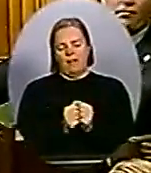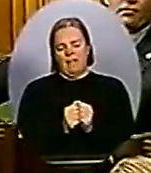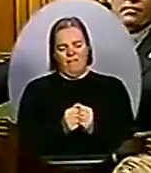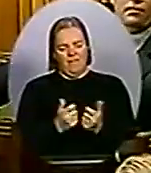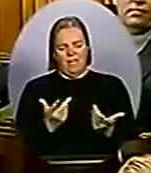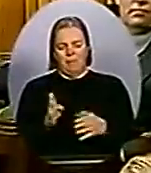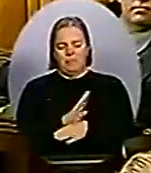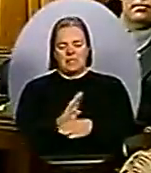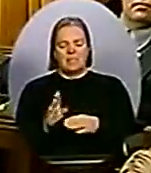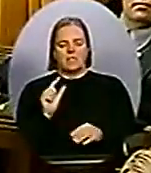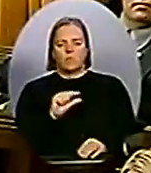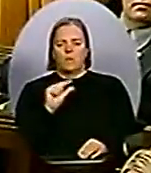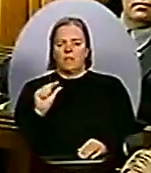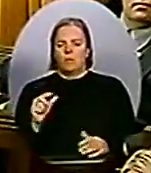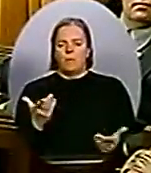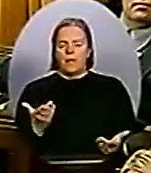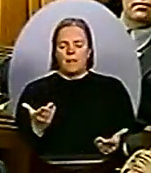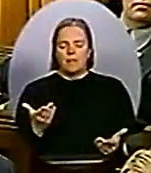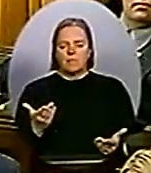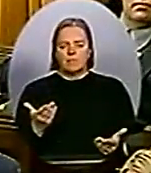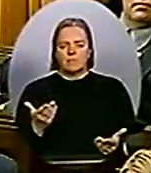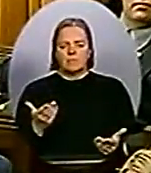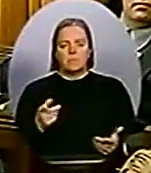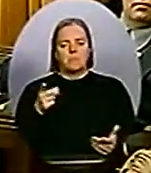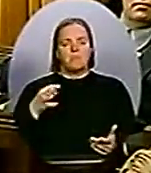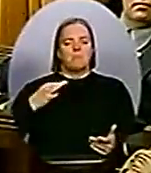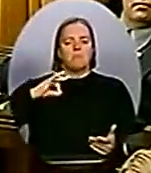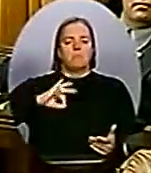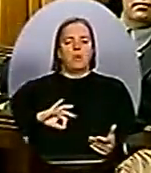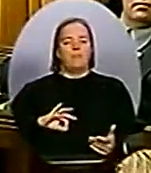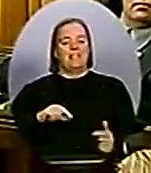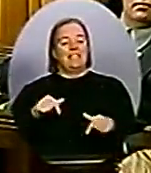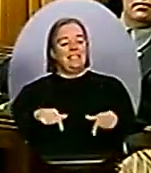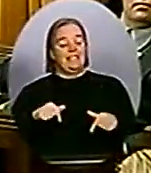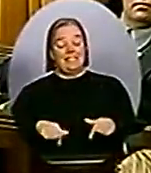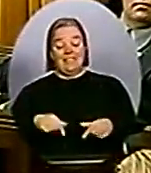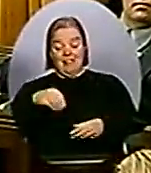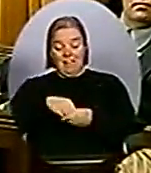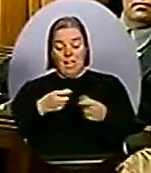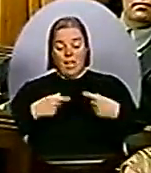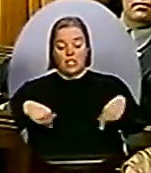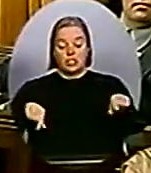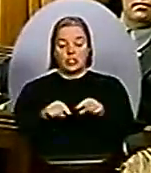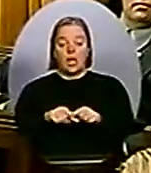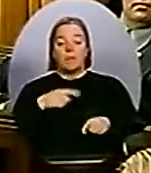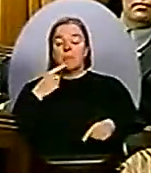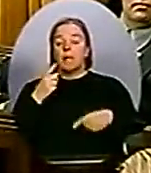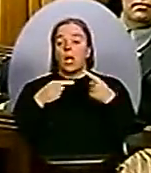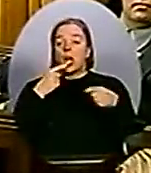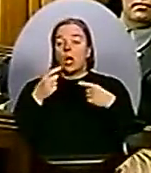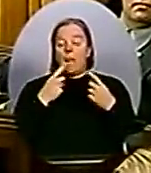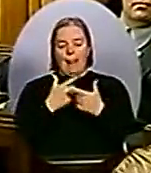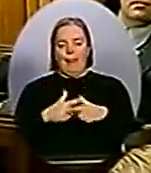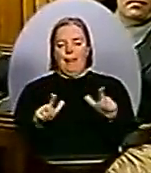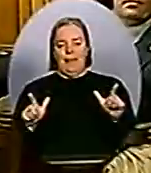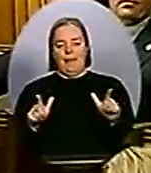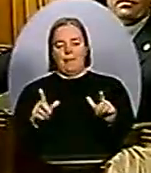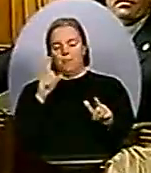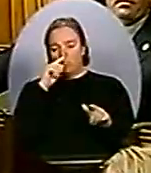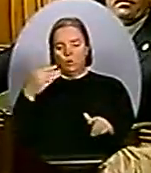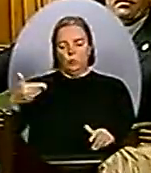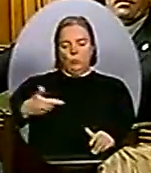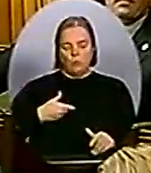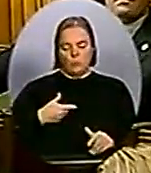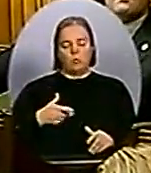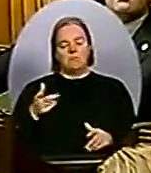blanket of parliamentary immunity to protect him against making those false allegations outside of the House of Commons, where, like every